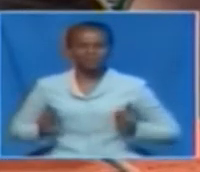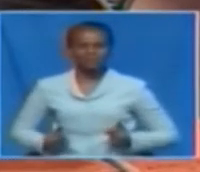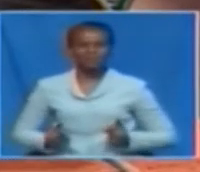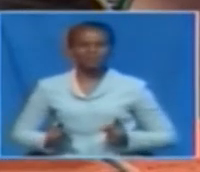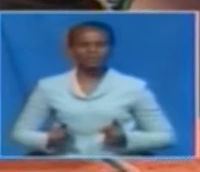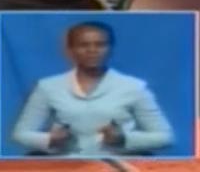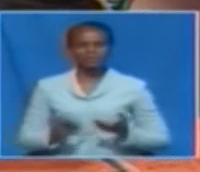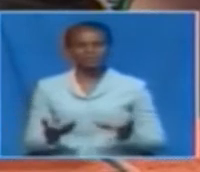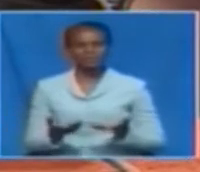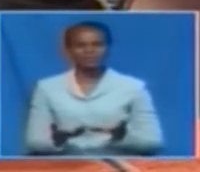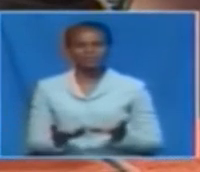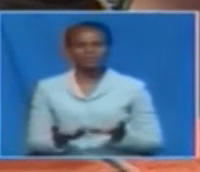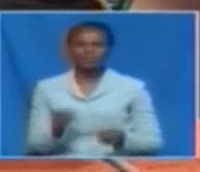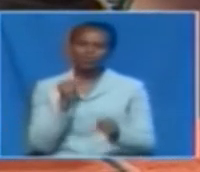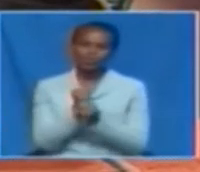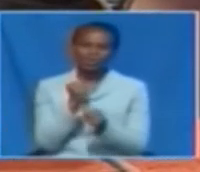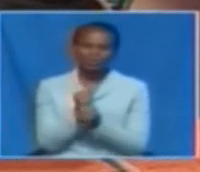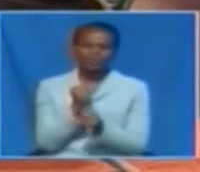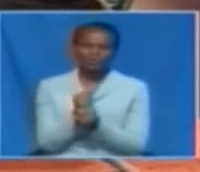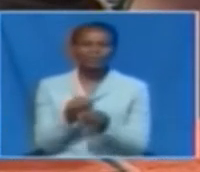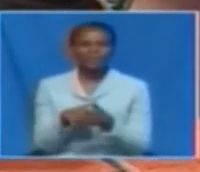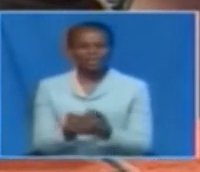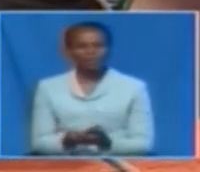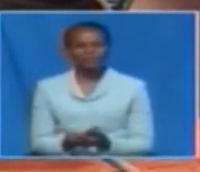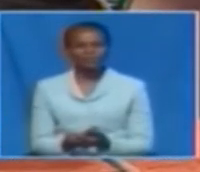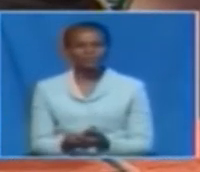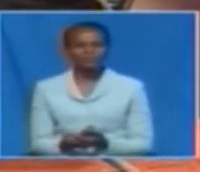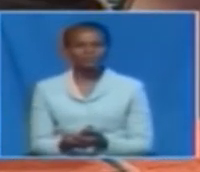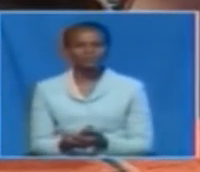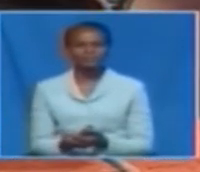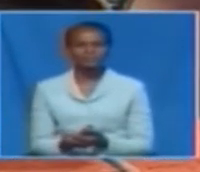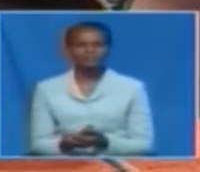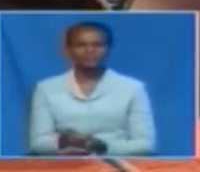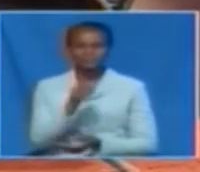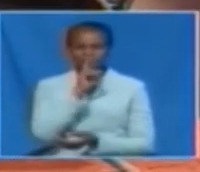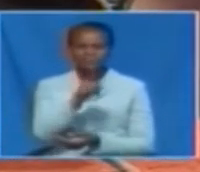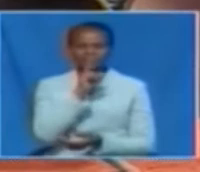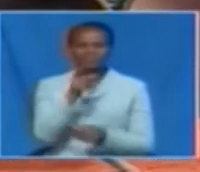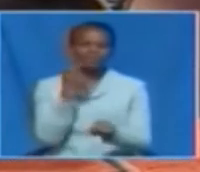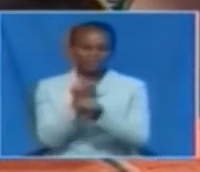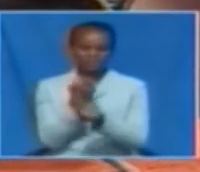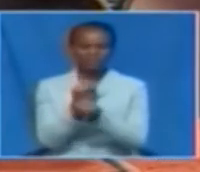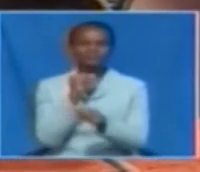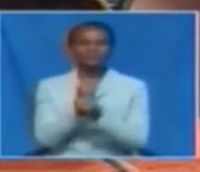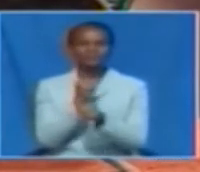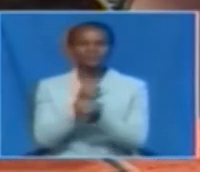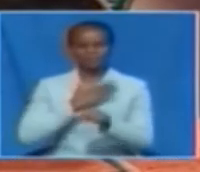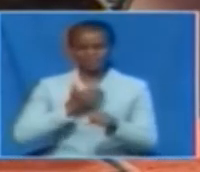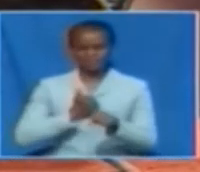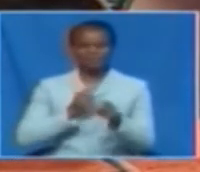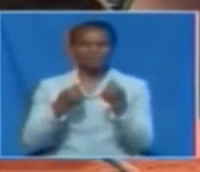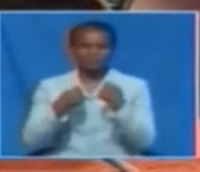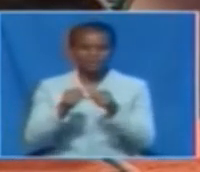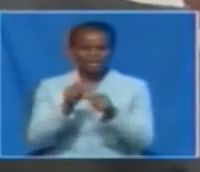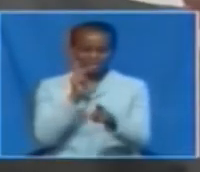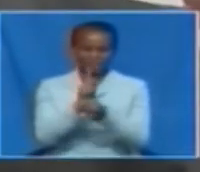of the reasons is it worth it? Sometimes you ask that question. It's a thankless job. All I do is to try to hold a